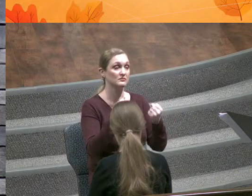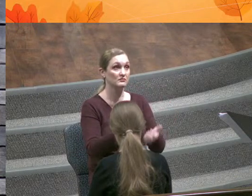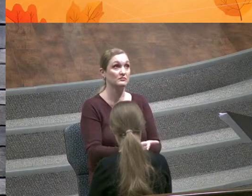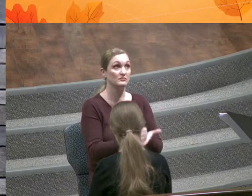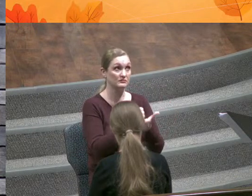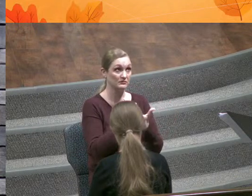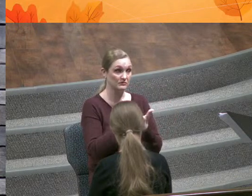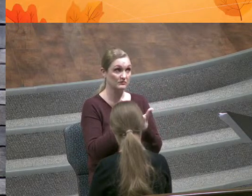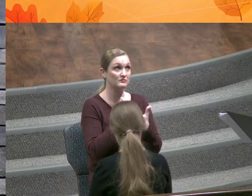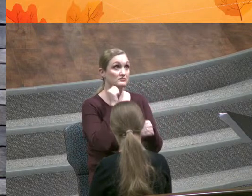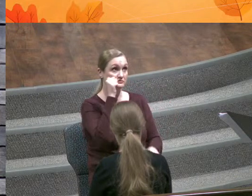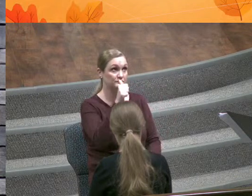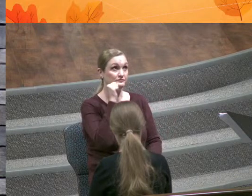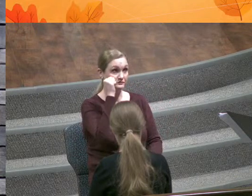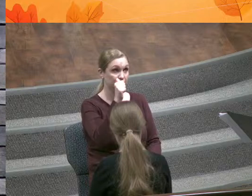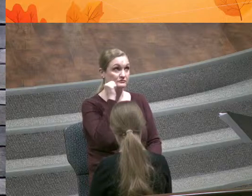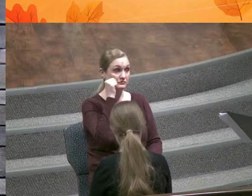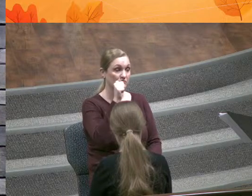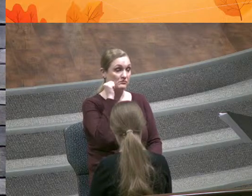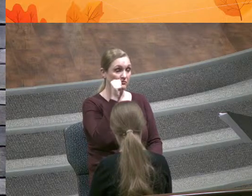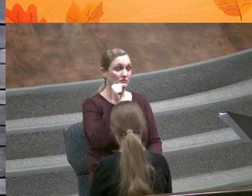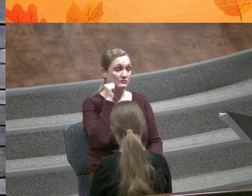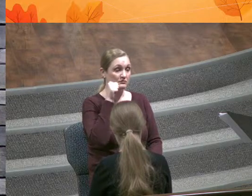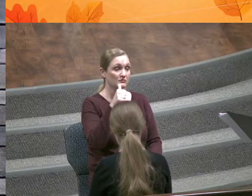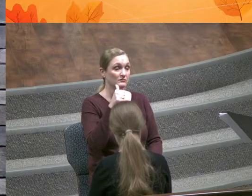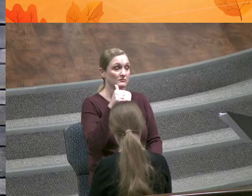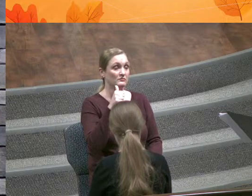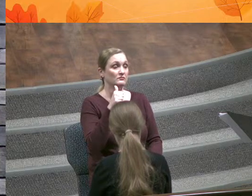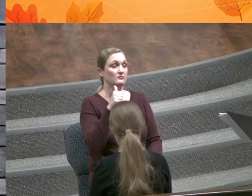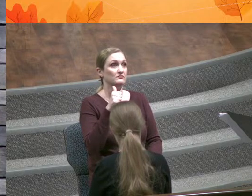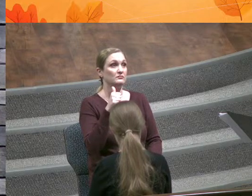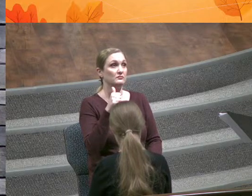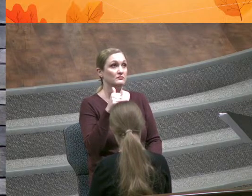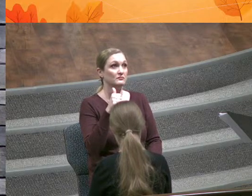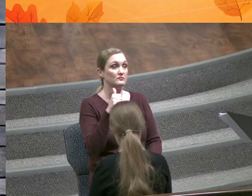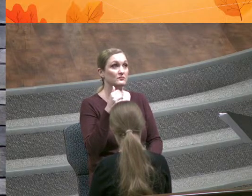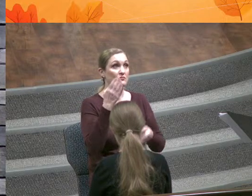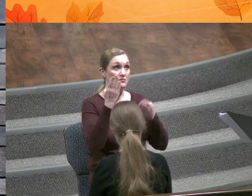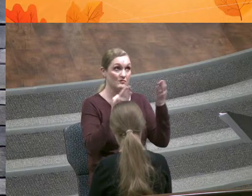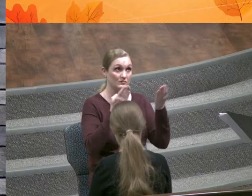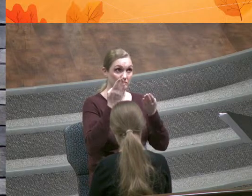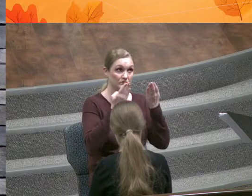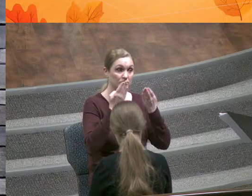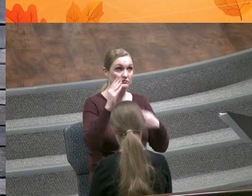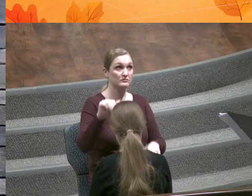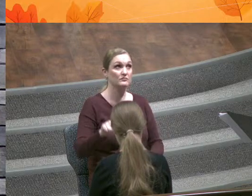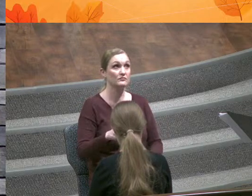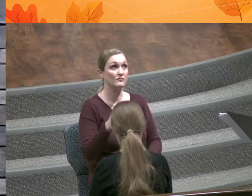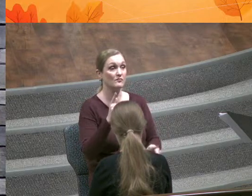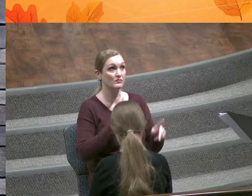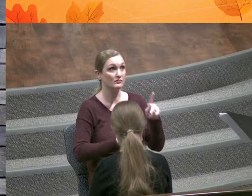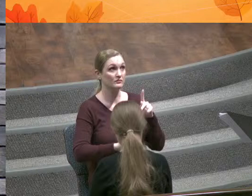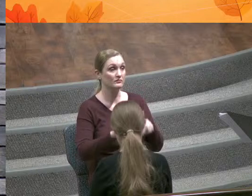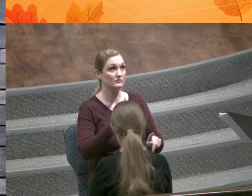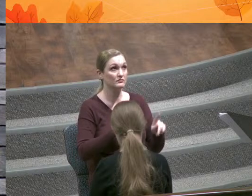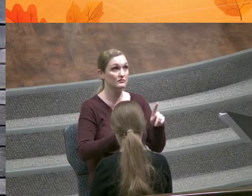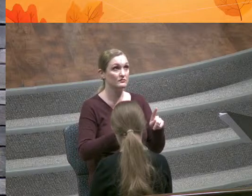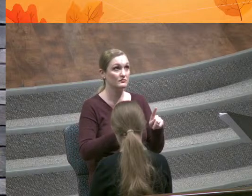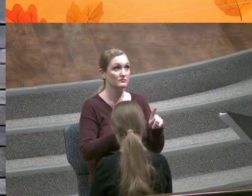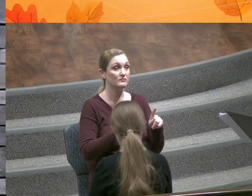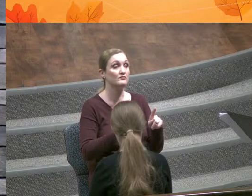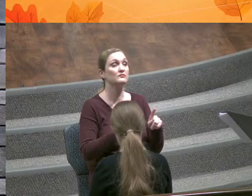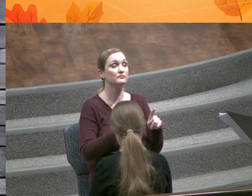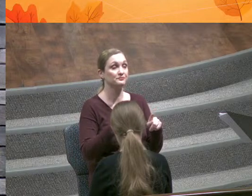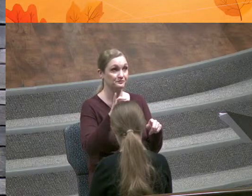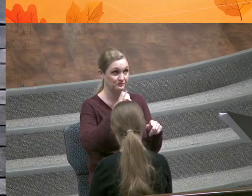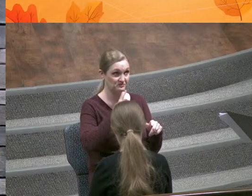Help us each day to look not to serve ourselves, but to serve other people, just as the